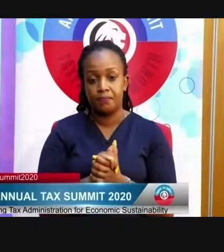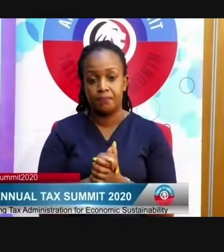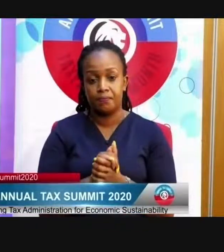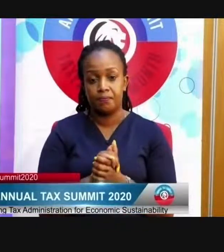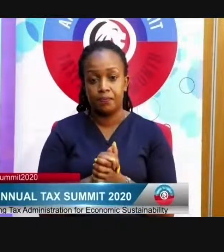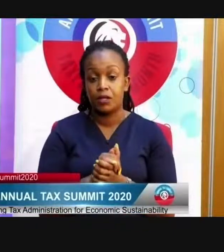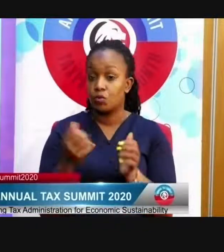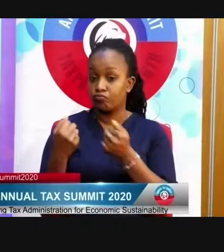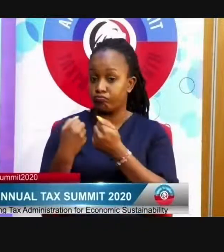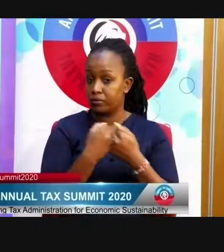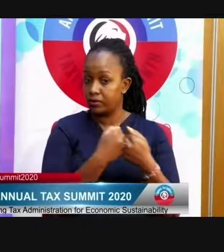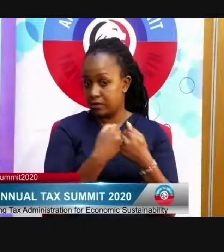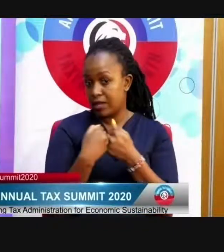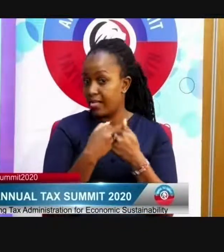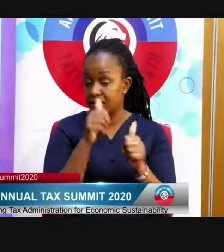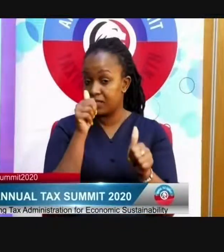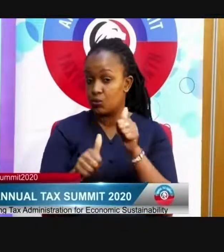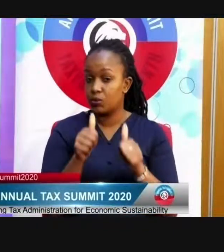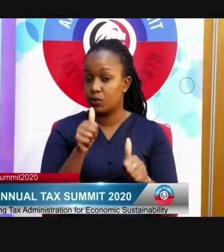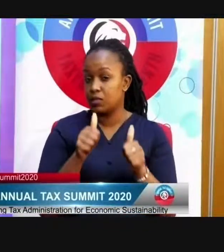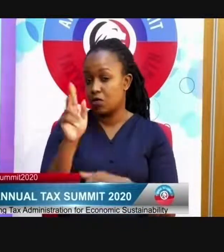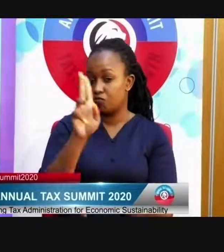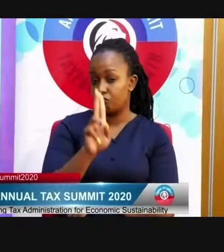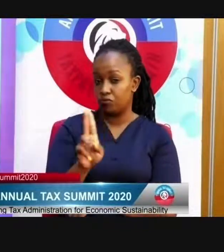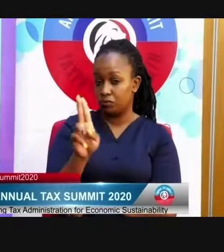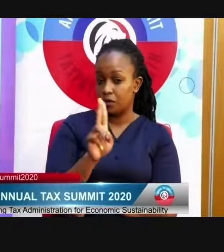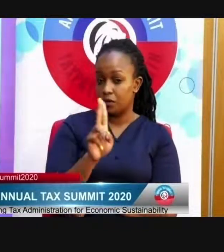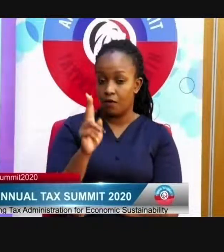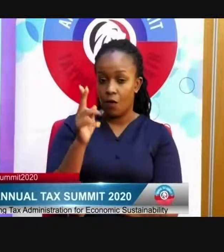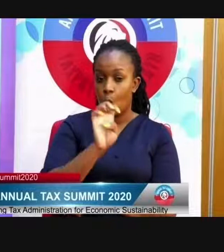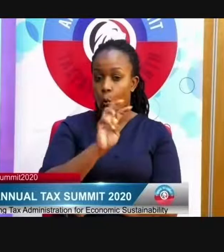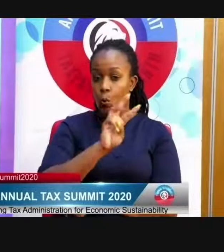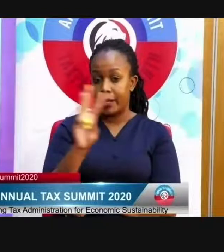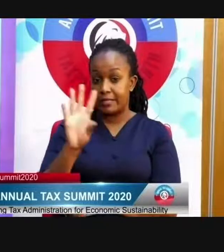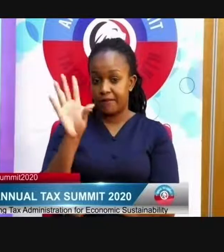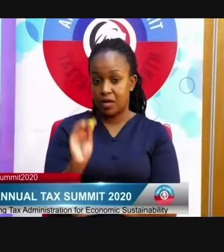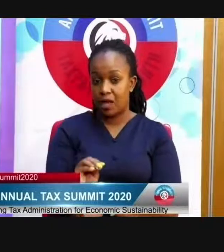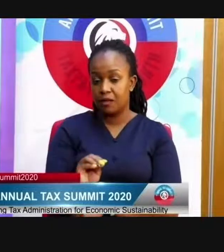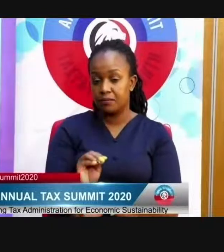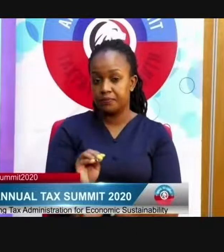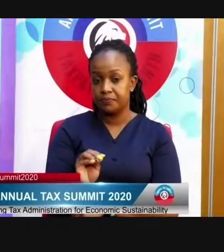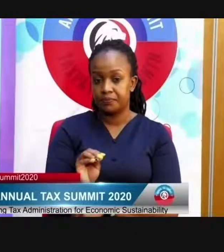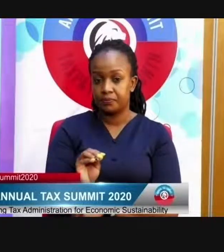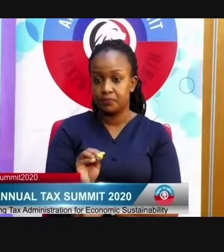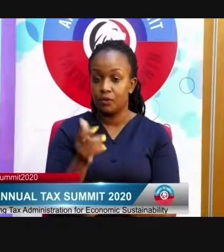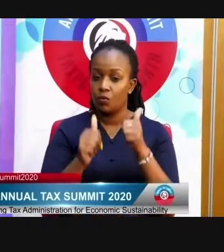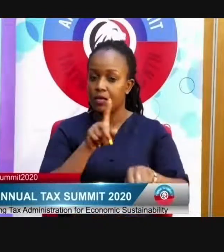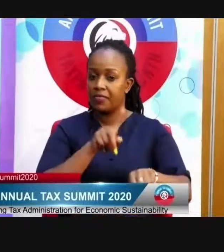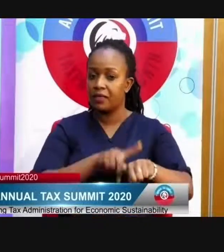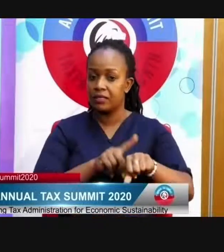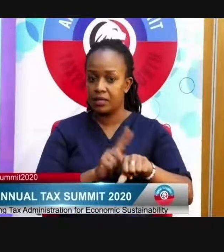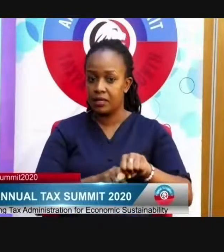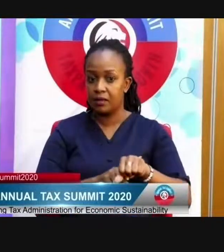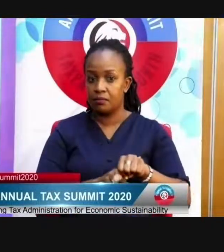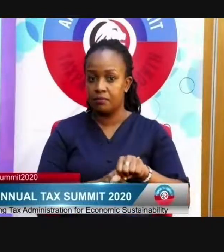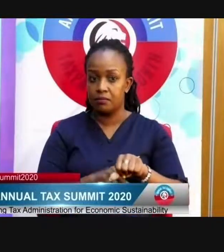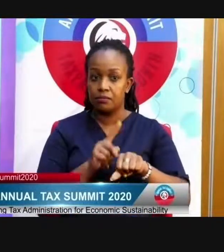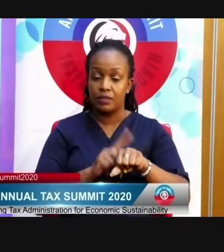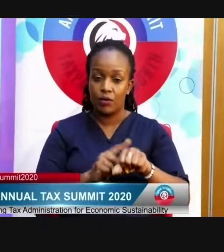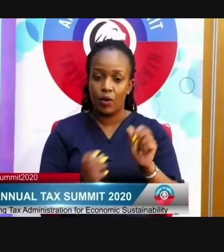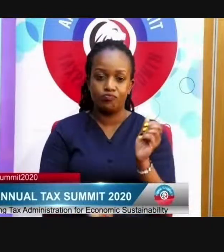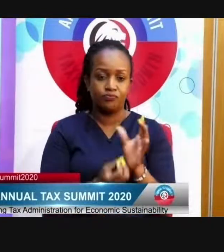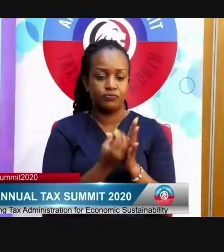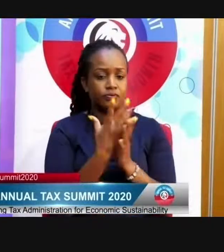are huge. The challenges are huge for West Africa, which at the time was the fastest growing, at some of the fastest